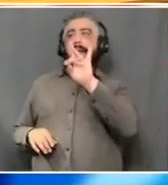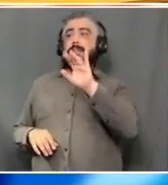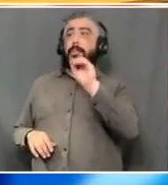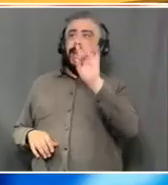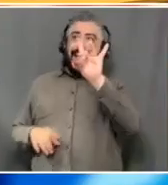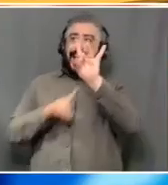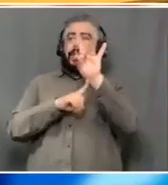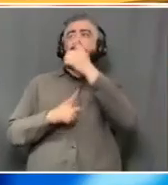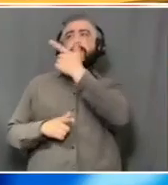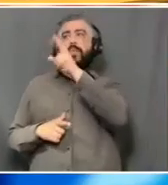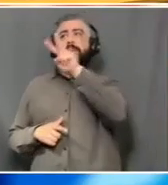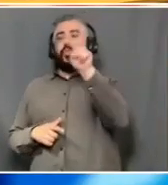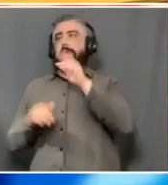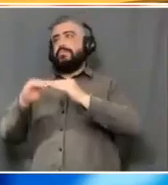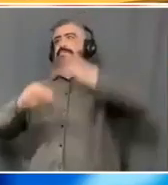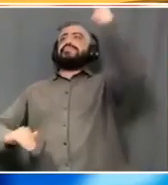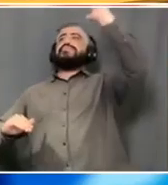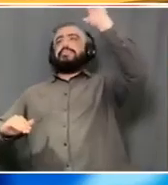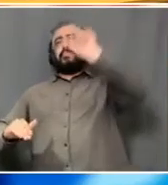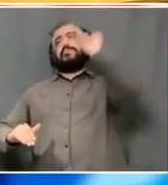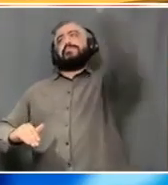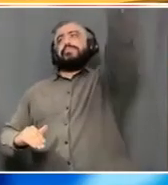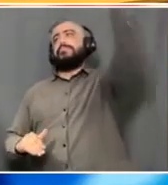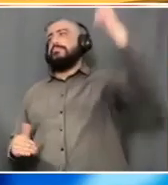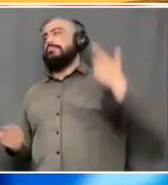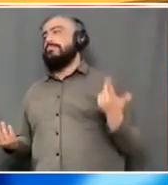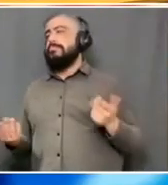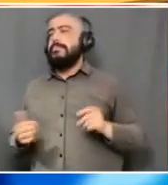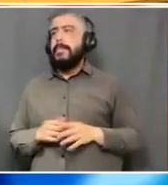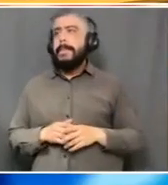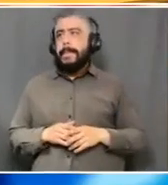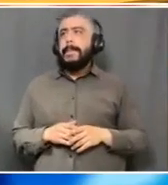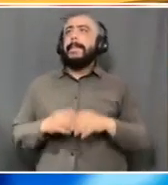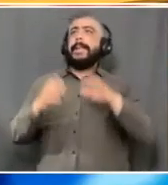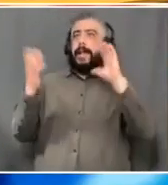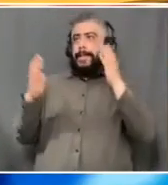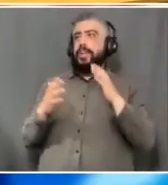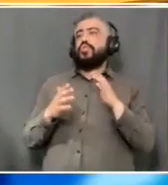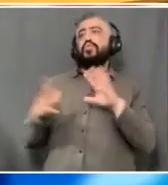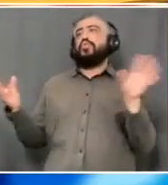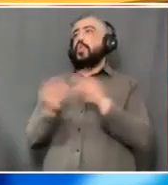very substantial outlier in terms of the total expenditures.